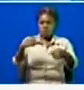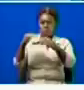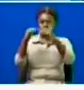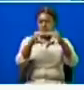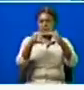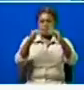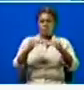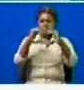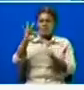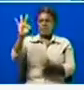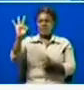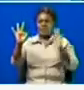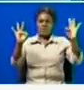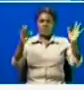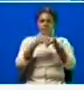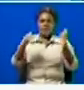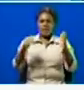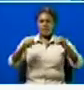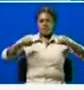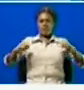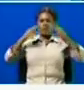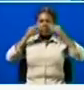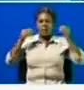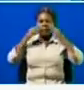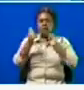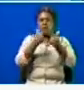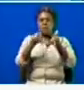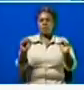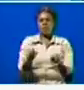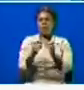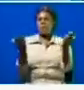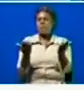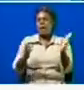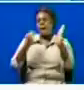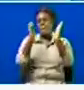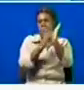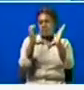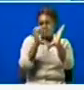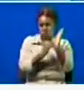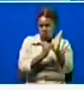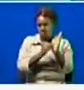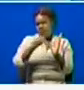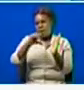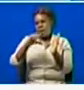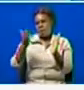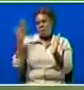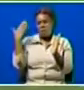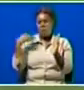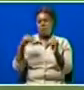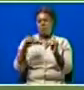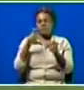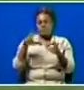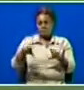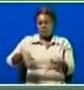leveled matters in a 3-3 draw against Sofapaka in a Kenya Premier League match played at the Kenyatta Stadium in Machakos. In an earlier encounter,